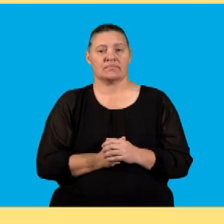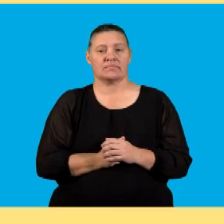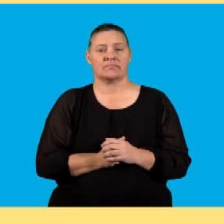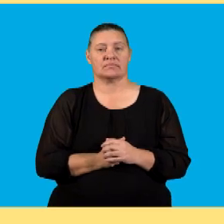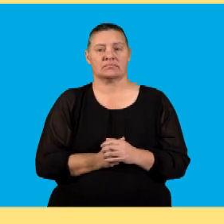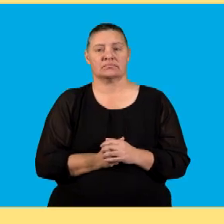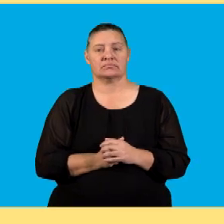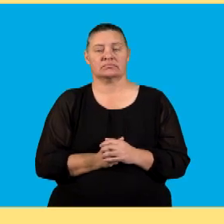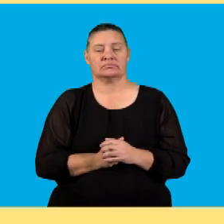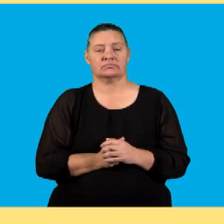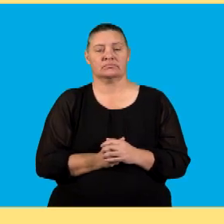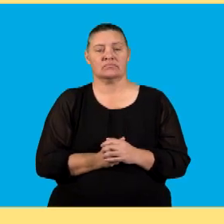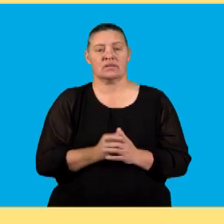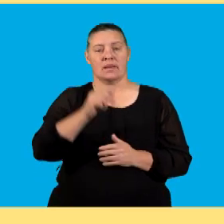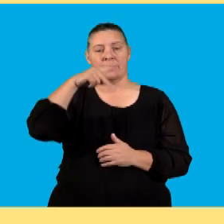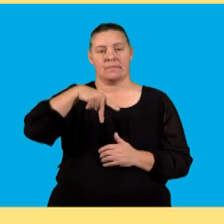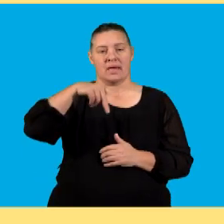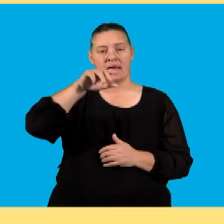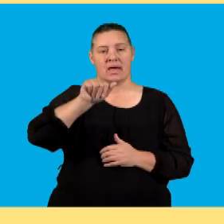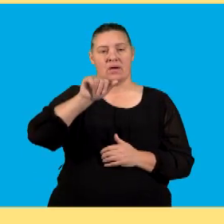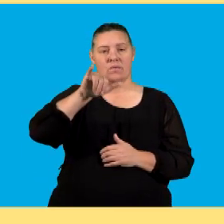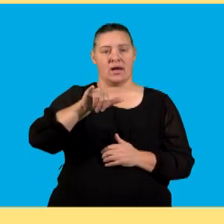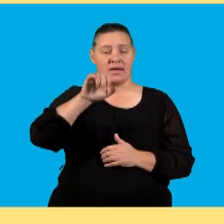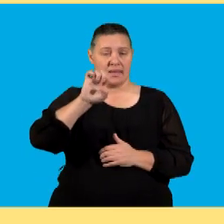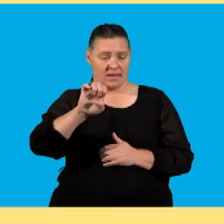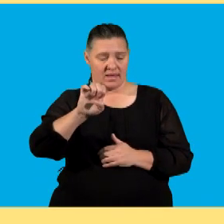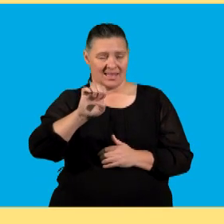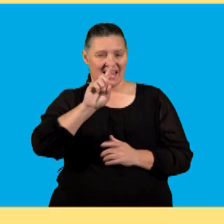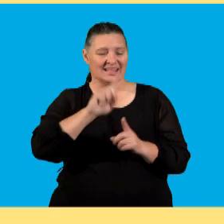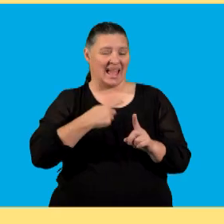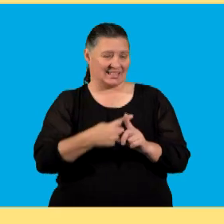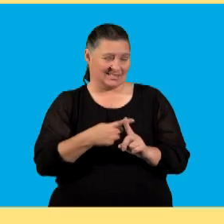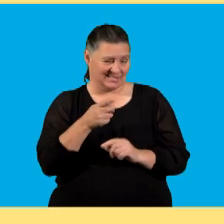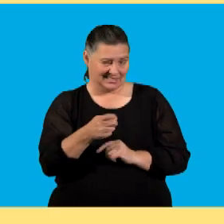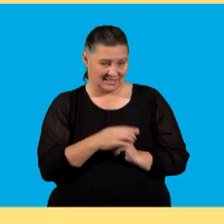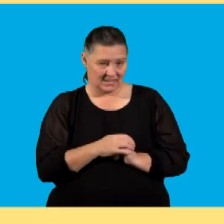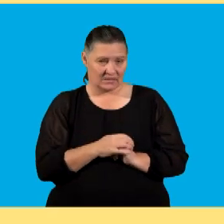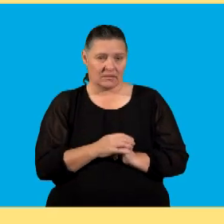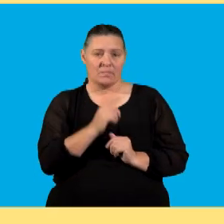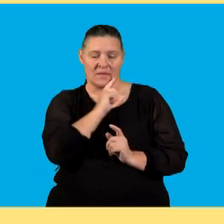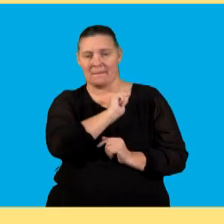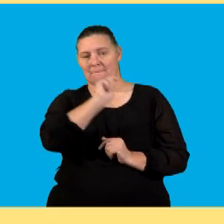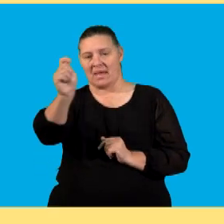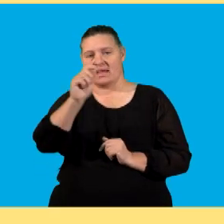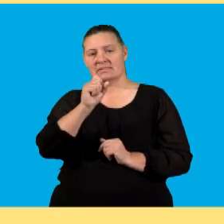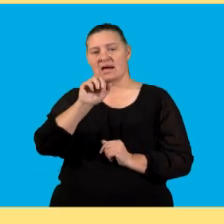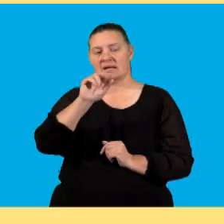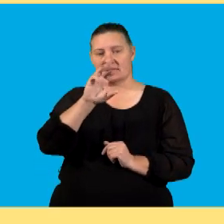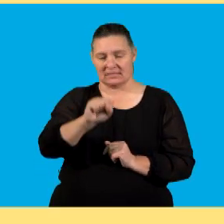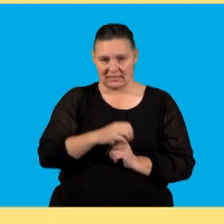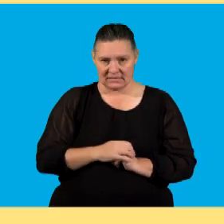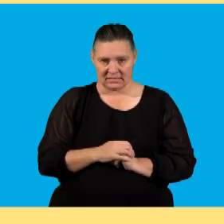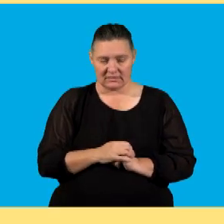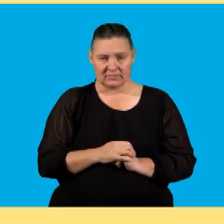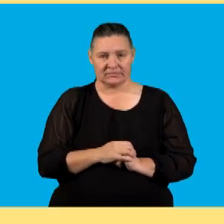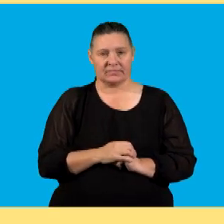have is pay as you earn. Pay as you earn. Remember, we agreed this is paid over to